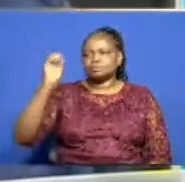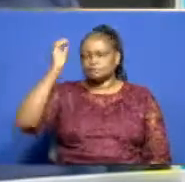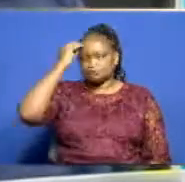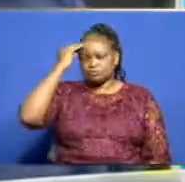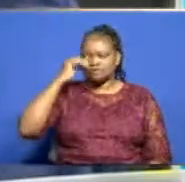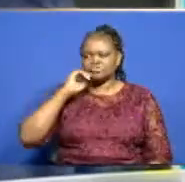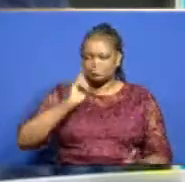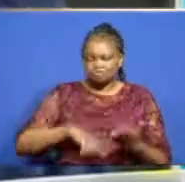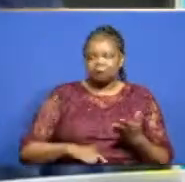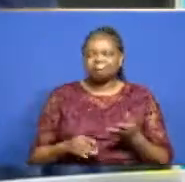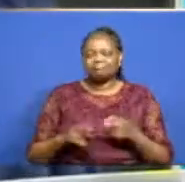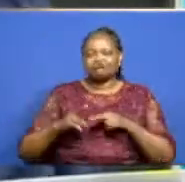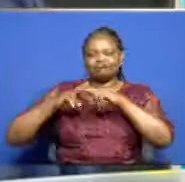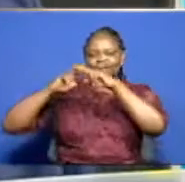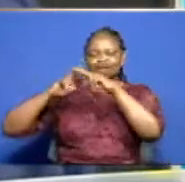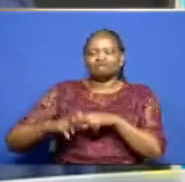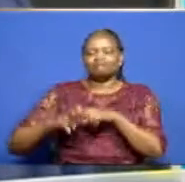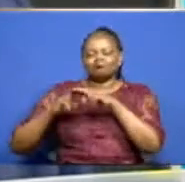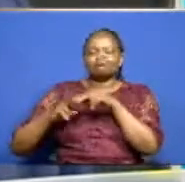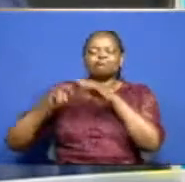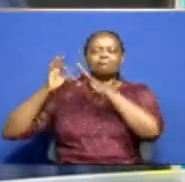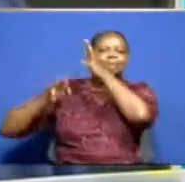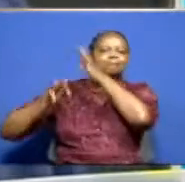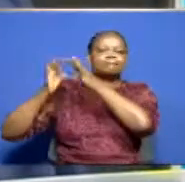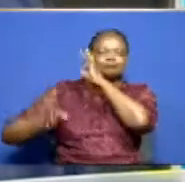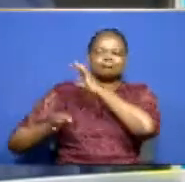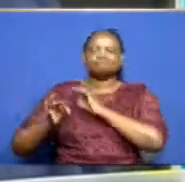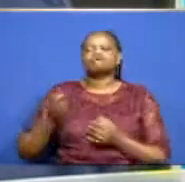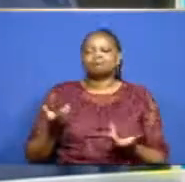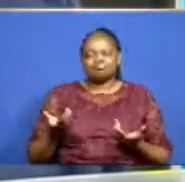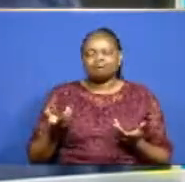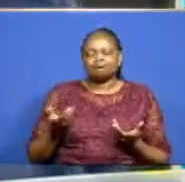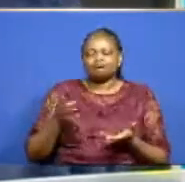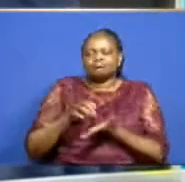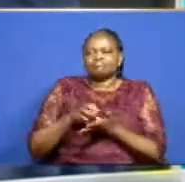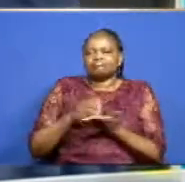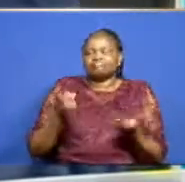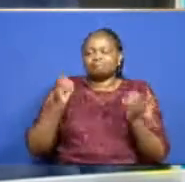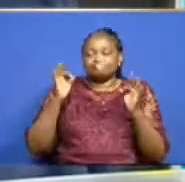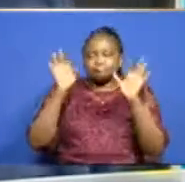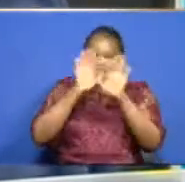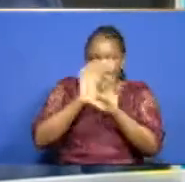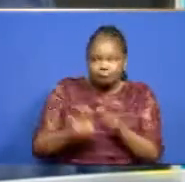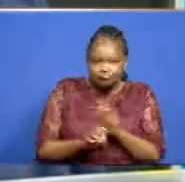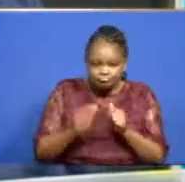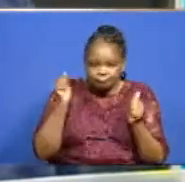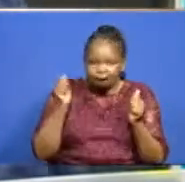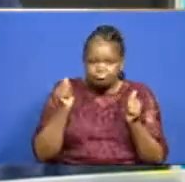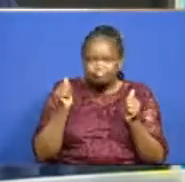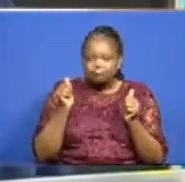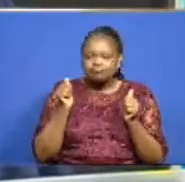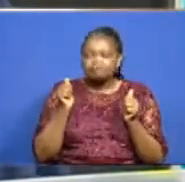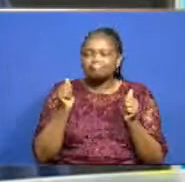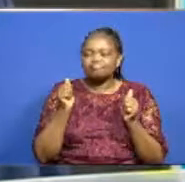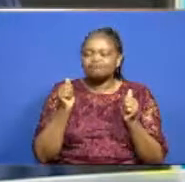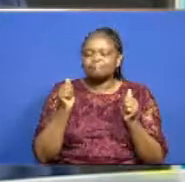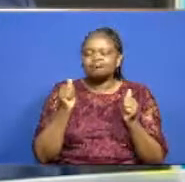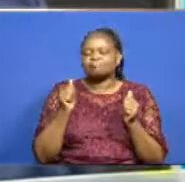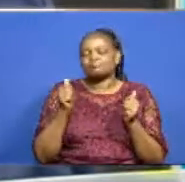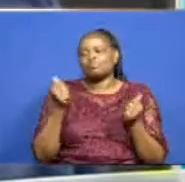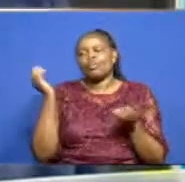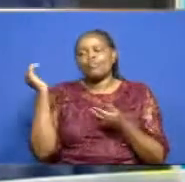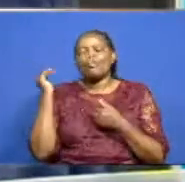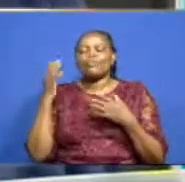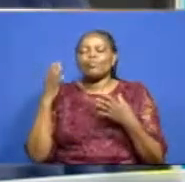situation will be like, because that is the time we expect that if things go well, the curve ought to be flattening. So still a lot